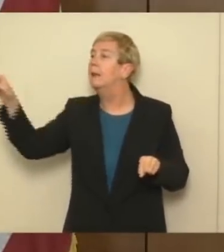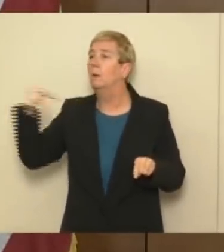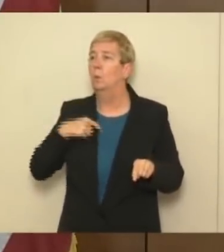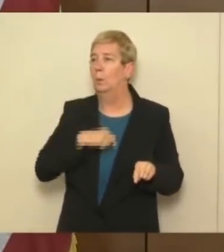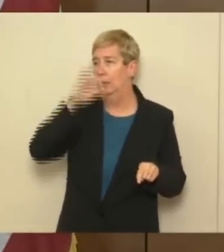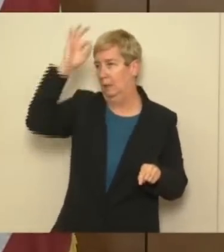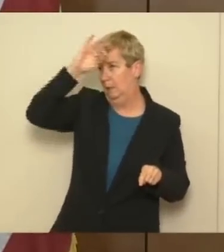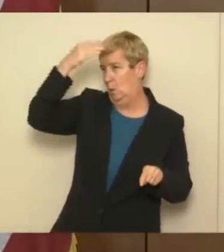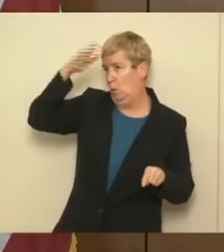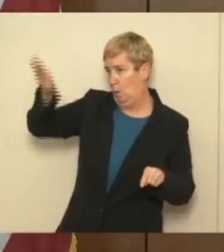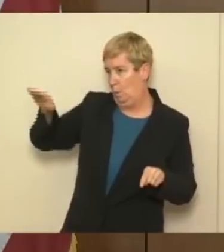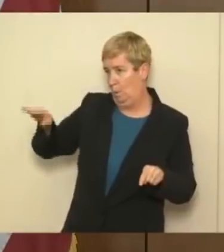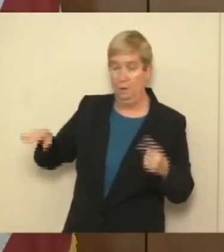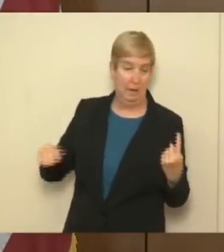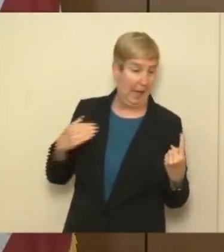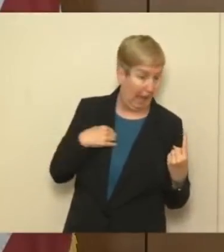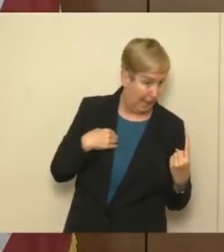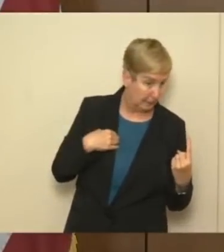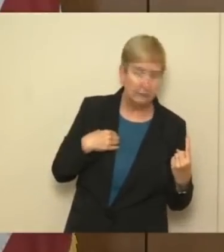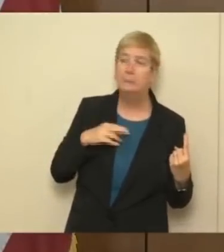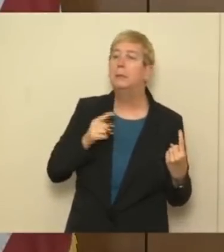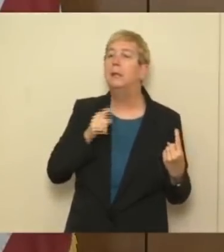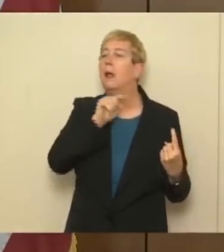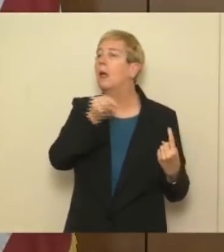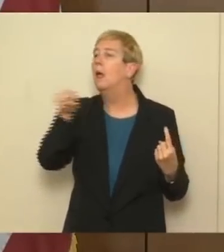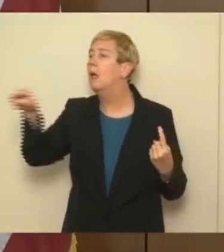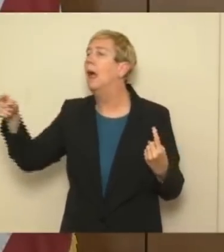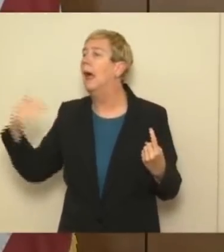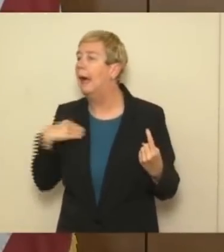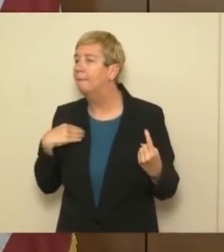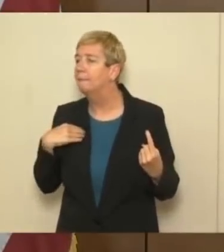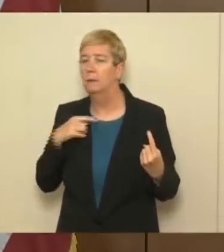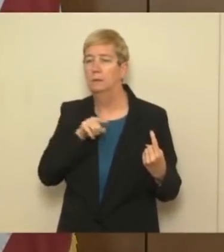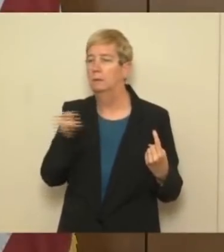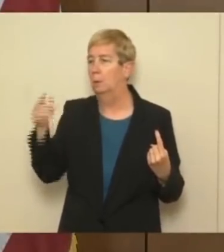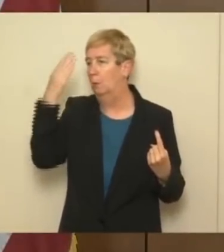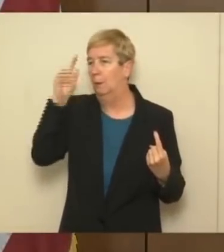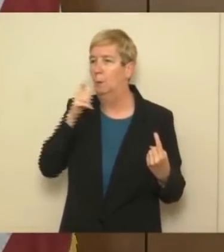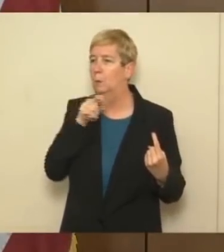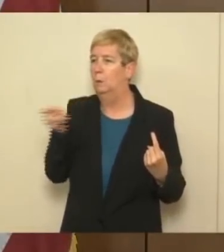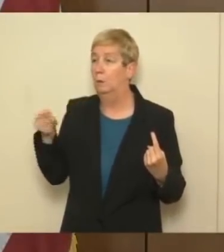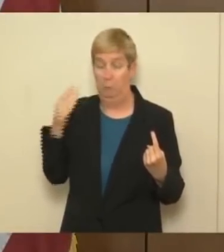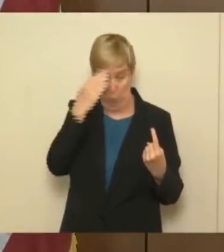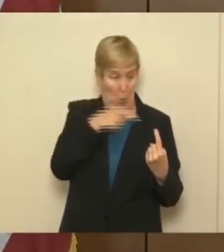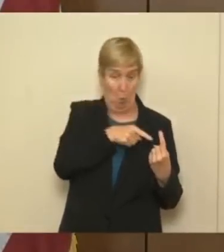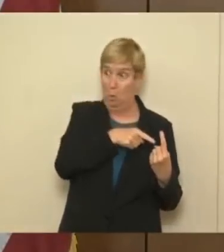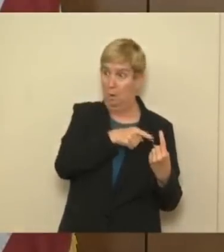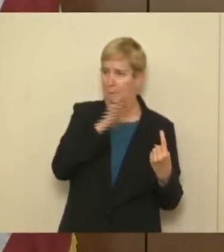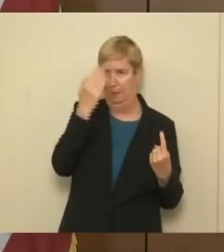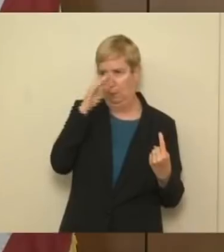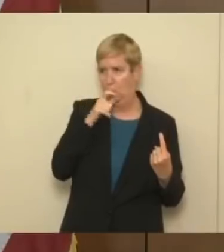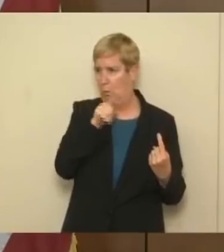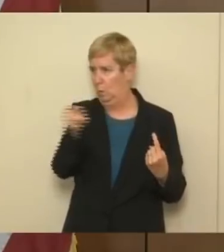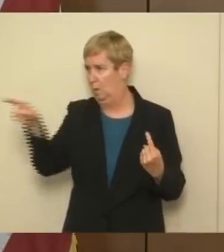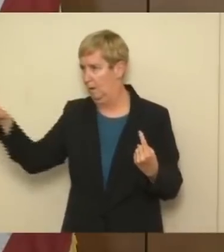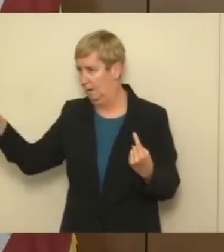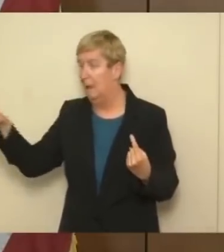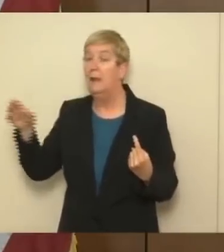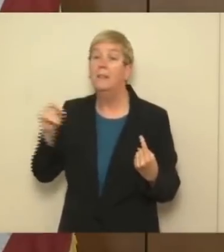10 more people out there positive. And as we're doing that contact tracing, we can get them